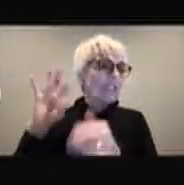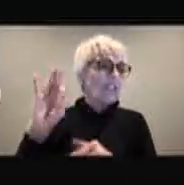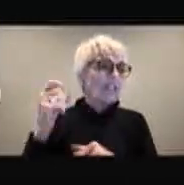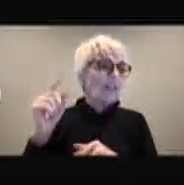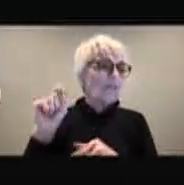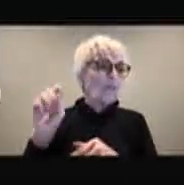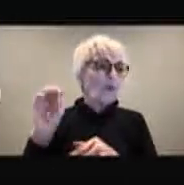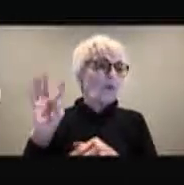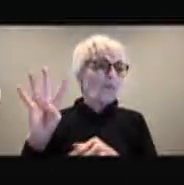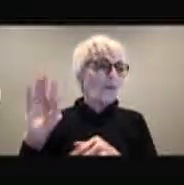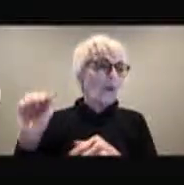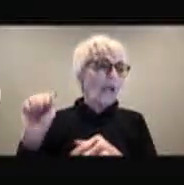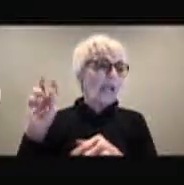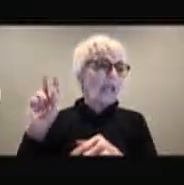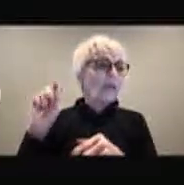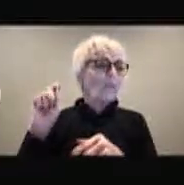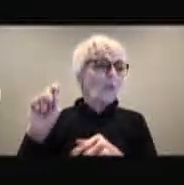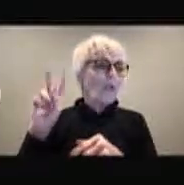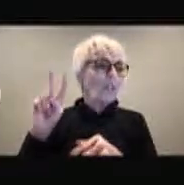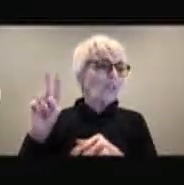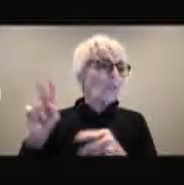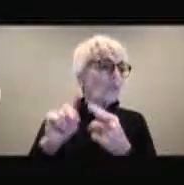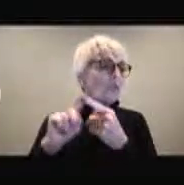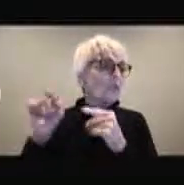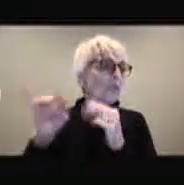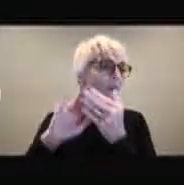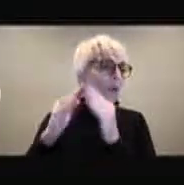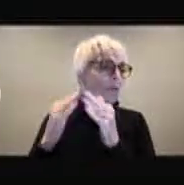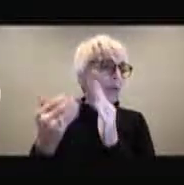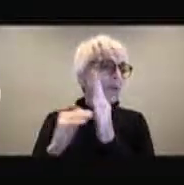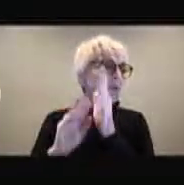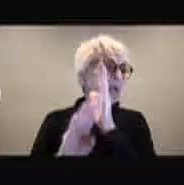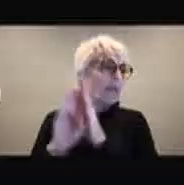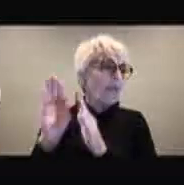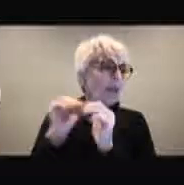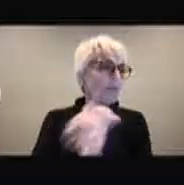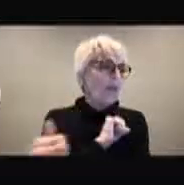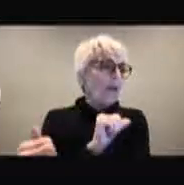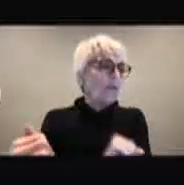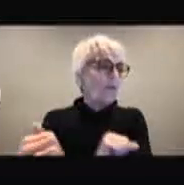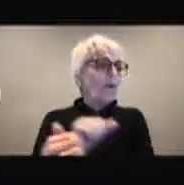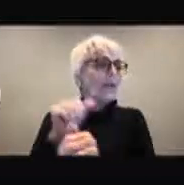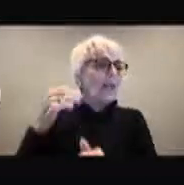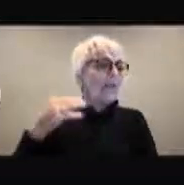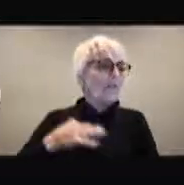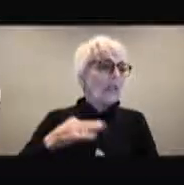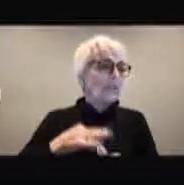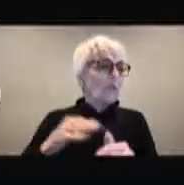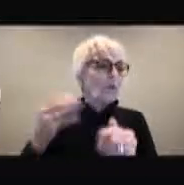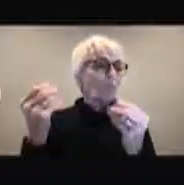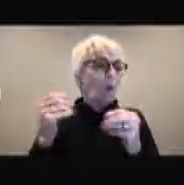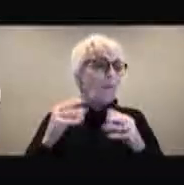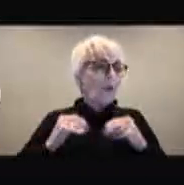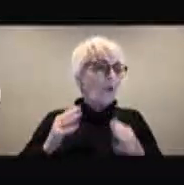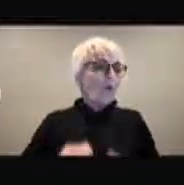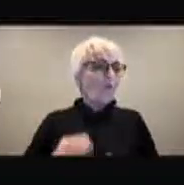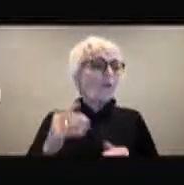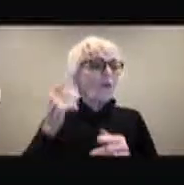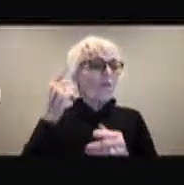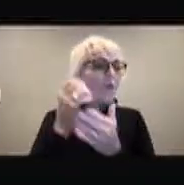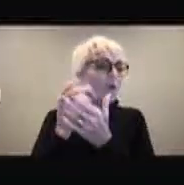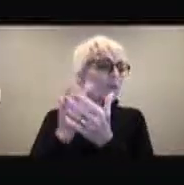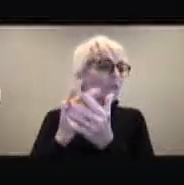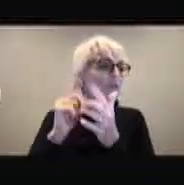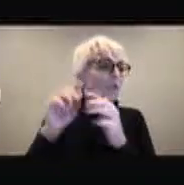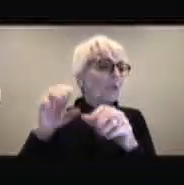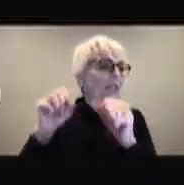911.04.A.22 to the Urban Redevelopment Authority of Pittsburgh, property owner, for authorization to conduct an excavation, grading, fill, major